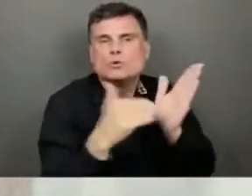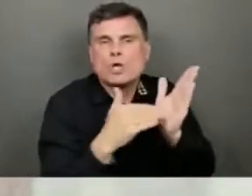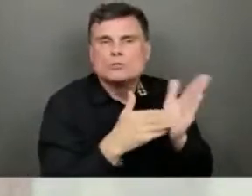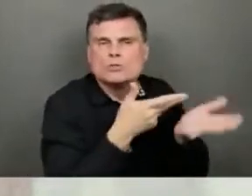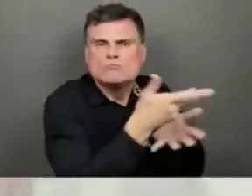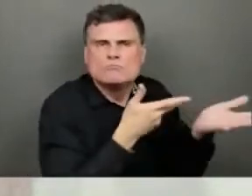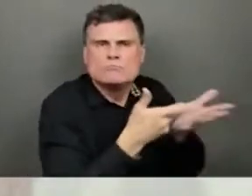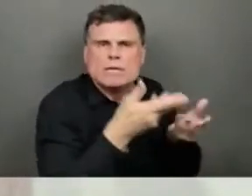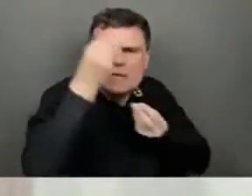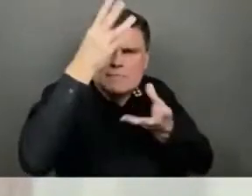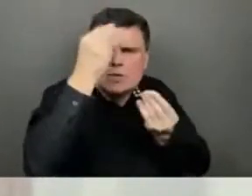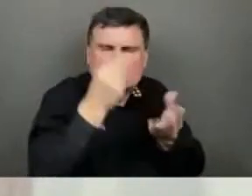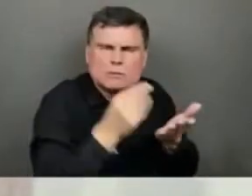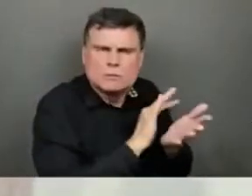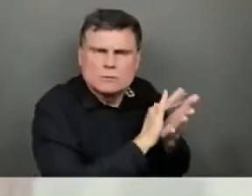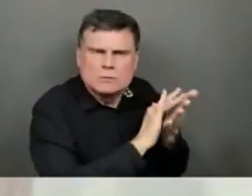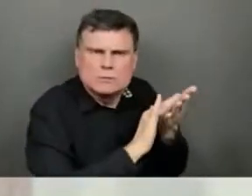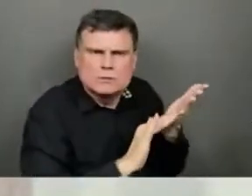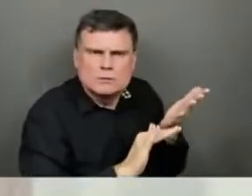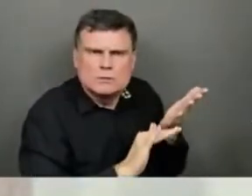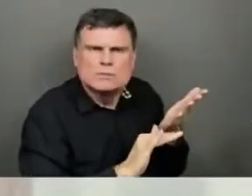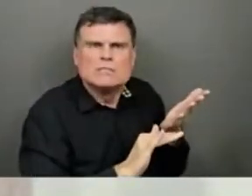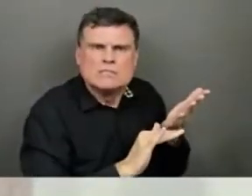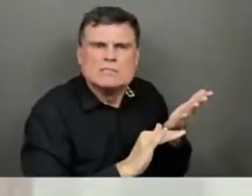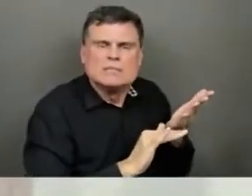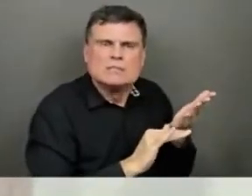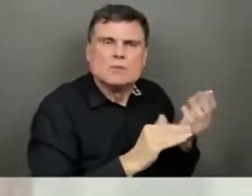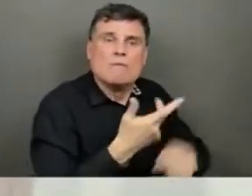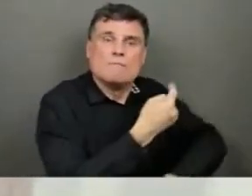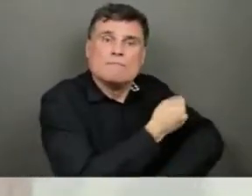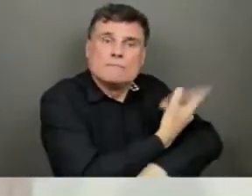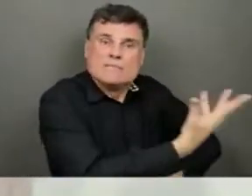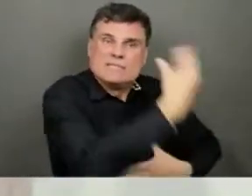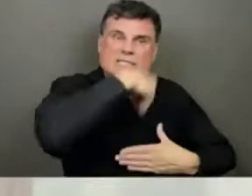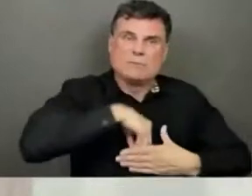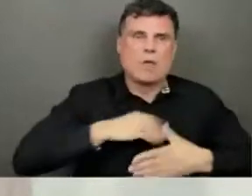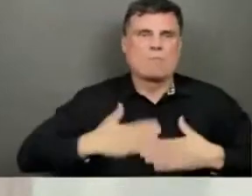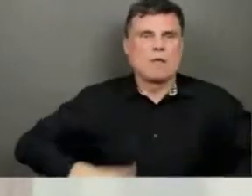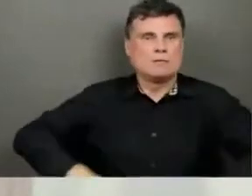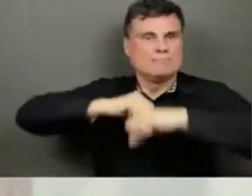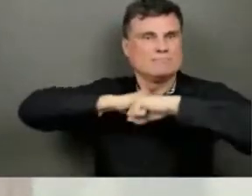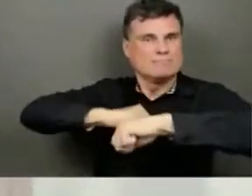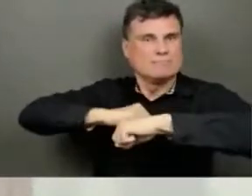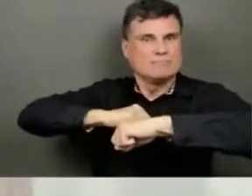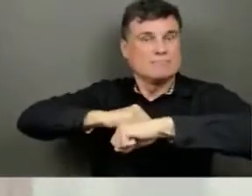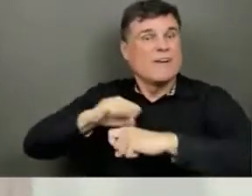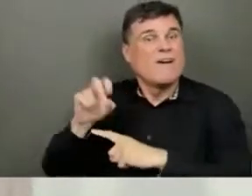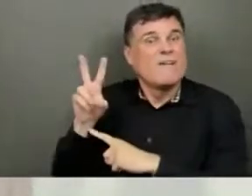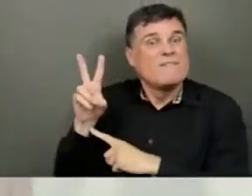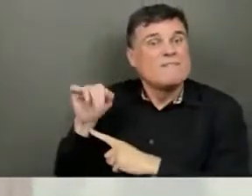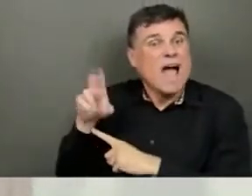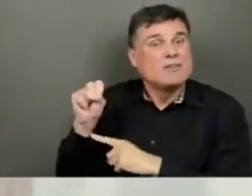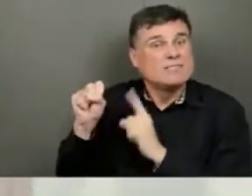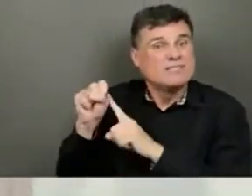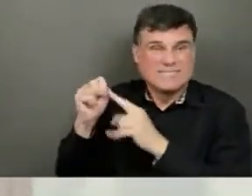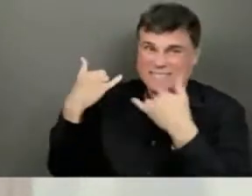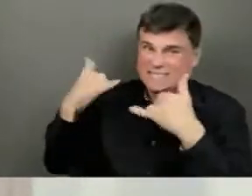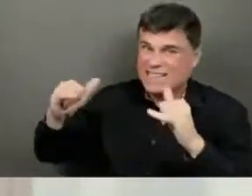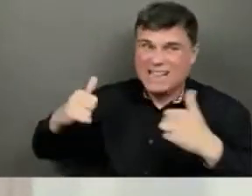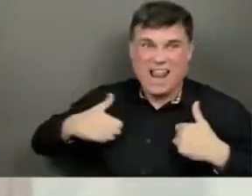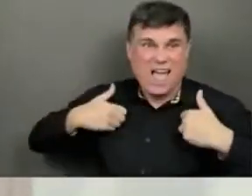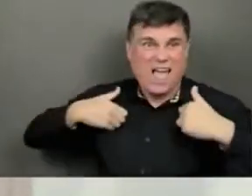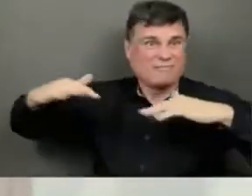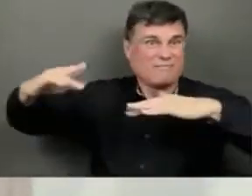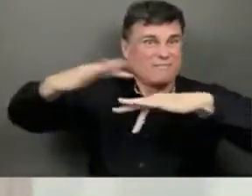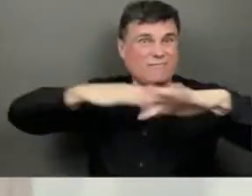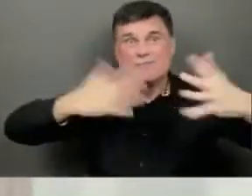to come, because this virus is going to be with us for the foreseeable future. And on that note, we've also got more and